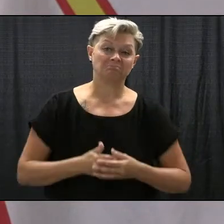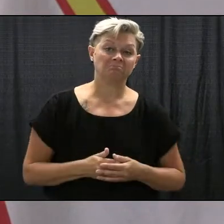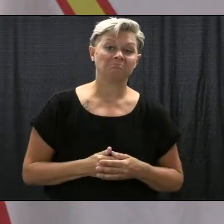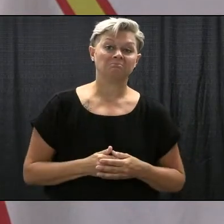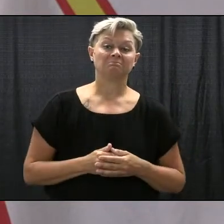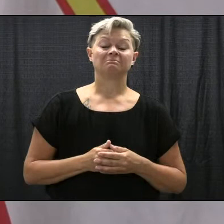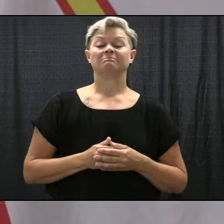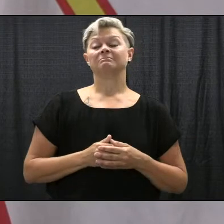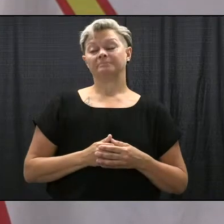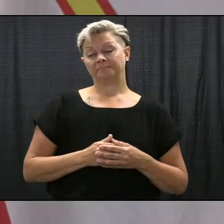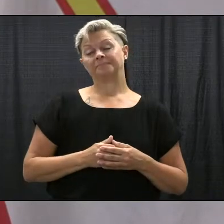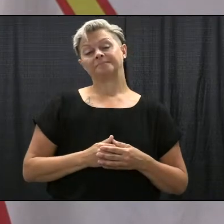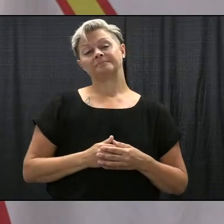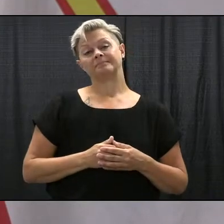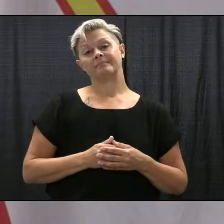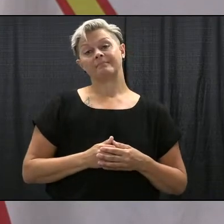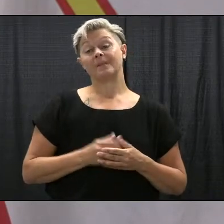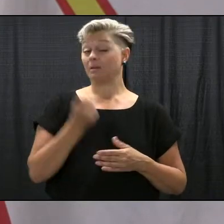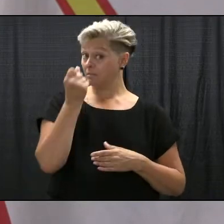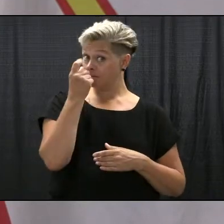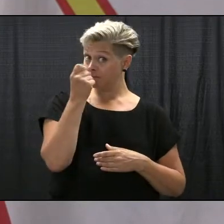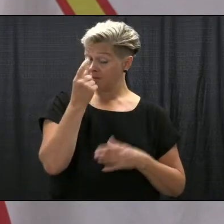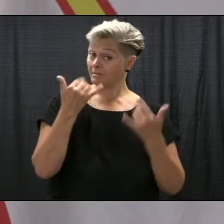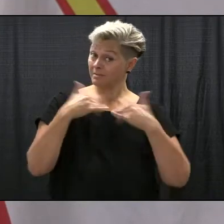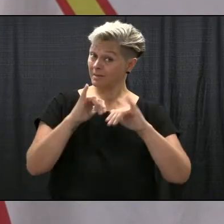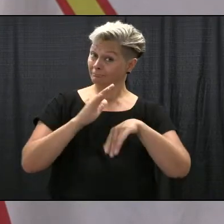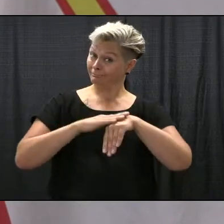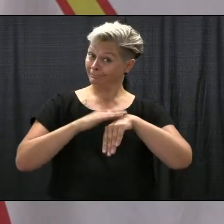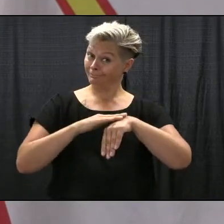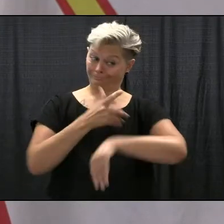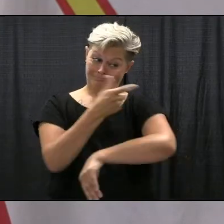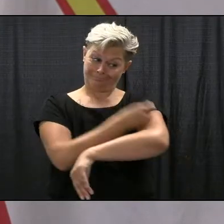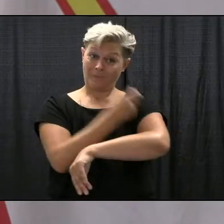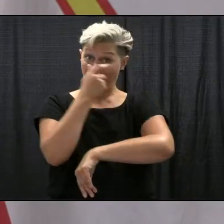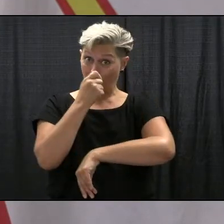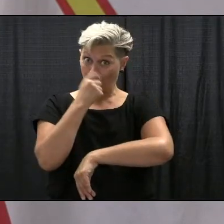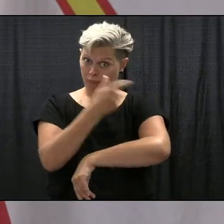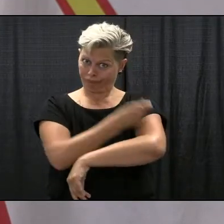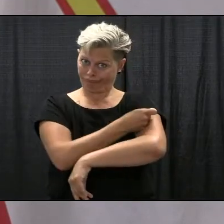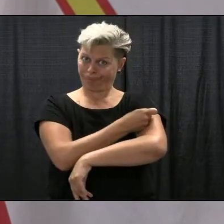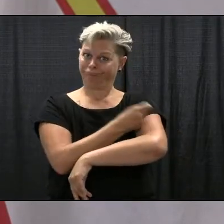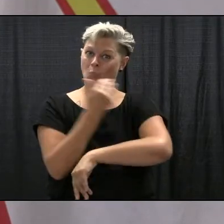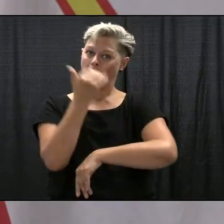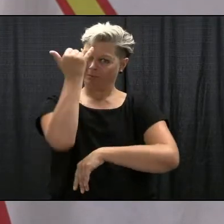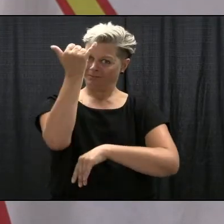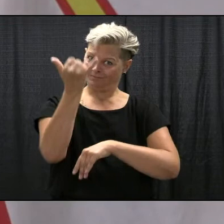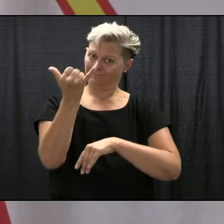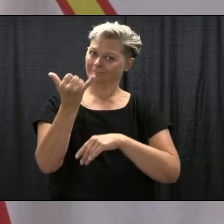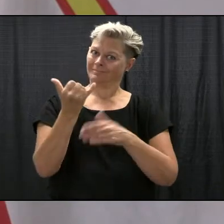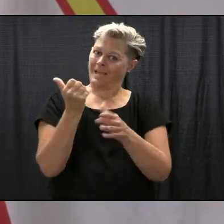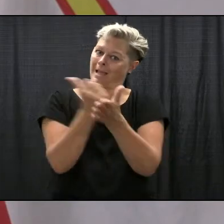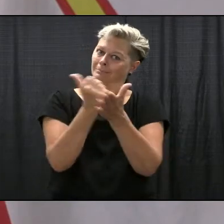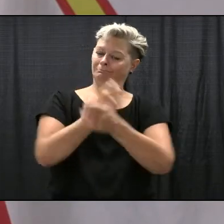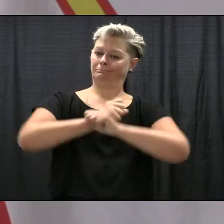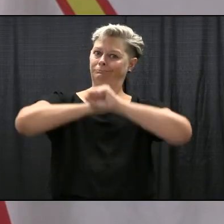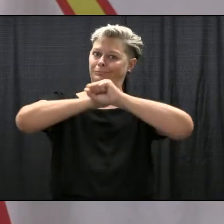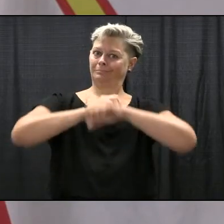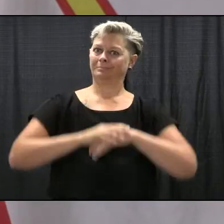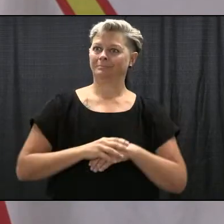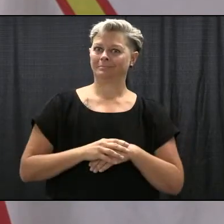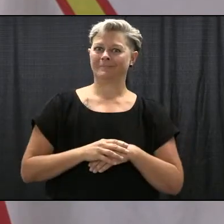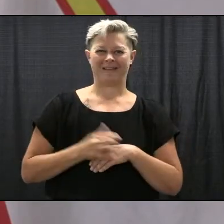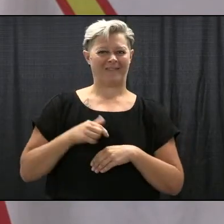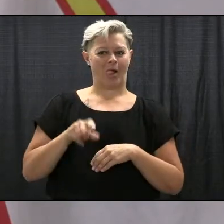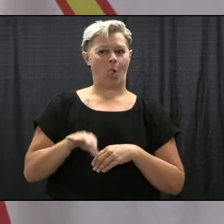to influenza, of course, the flu shot is still your most important means of defense. So I have to get a plug in for that